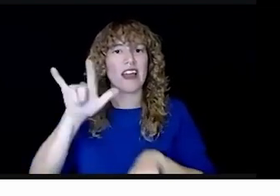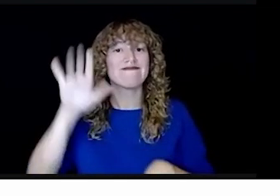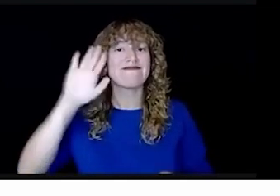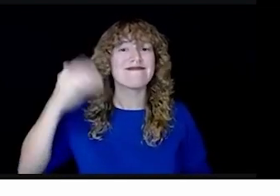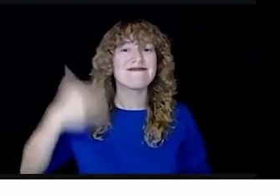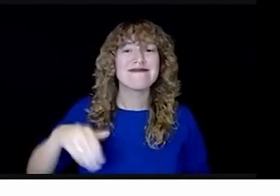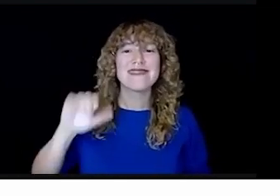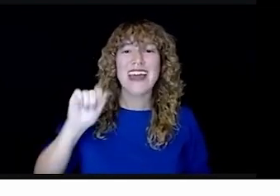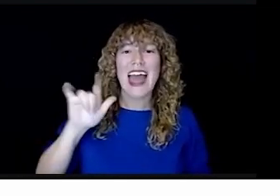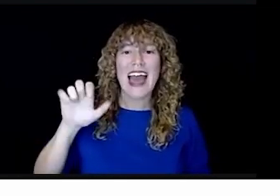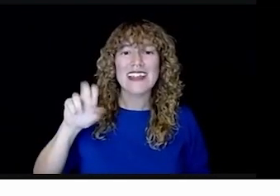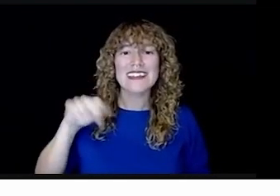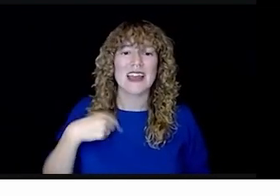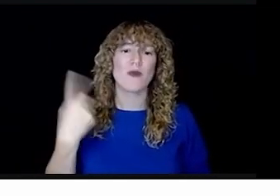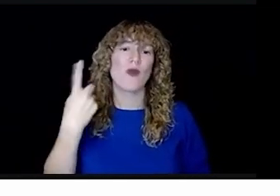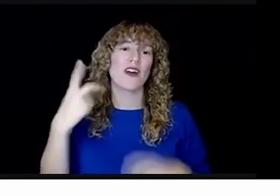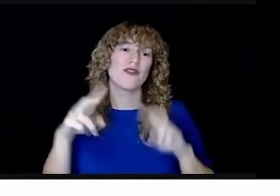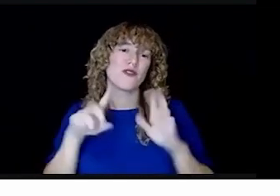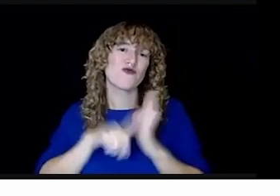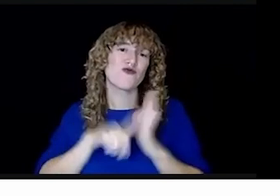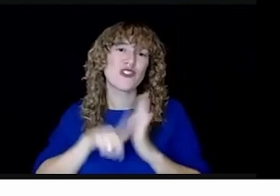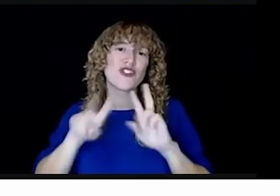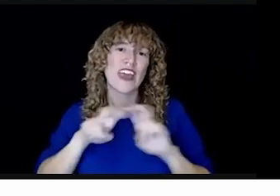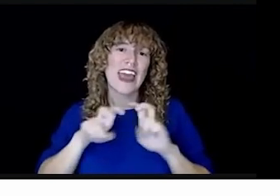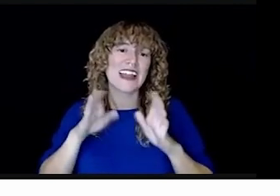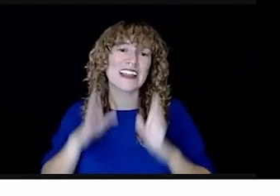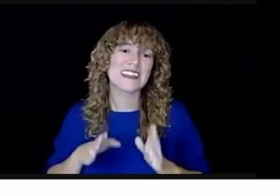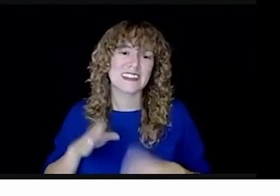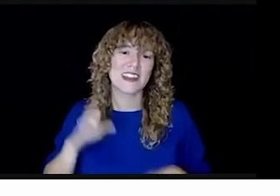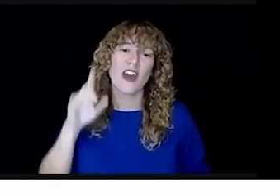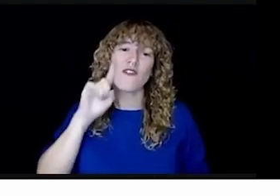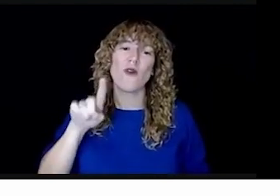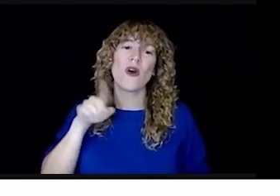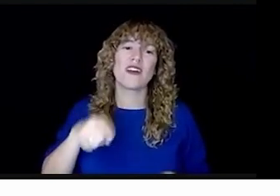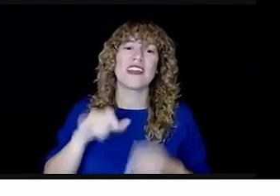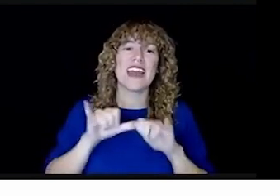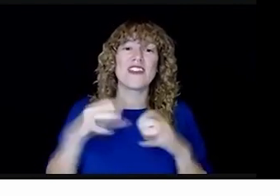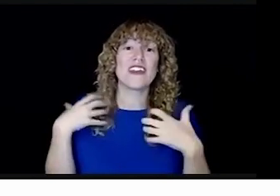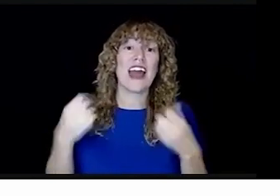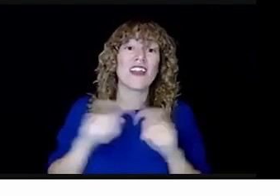the engineering health team at the Kite Research Institute.